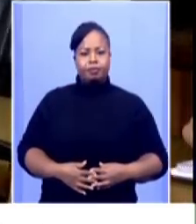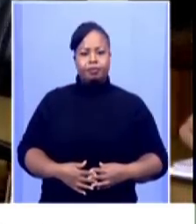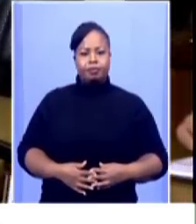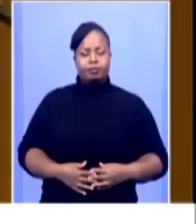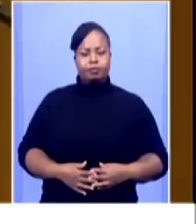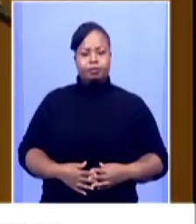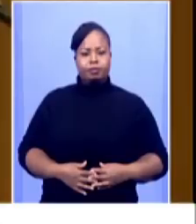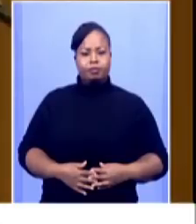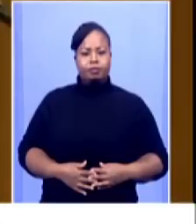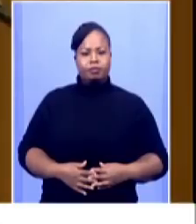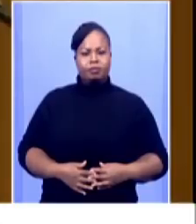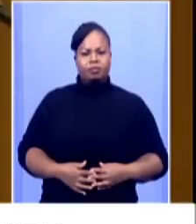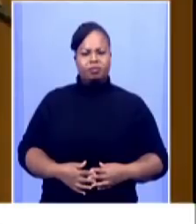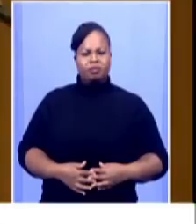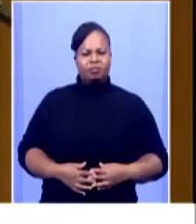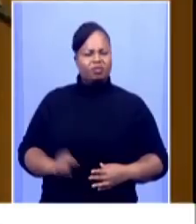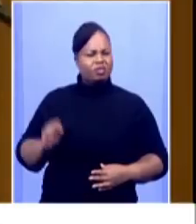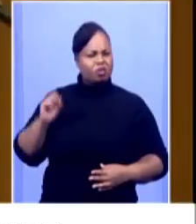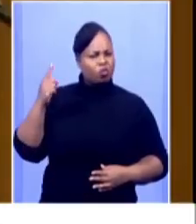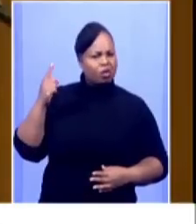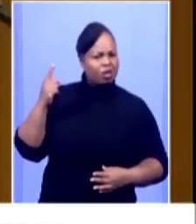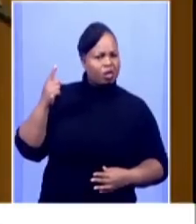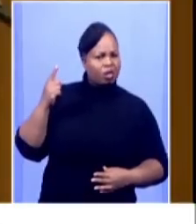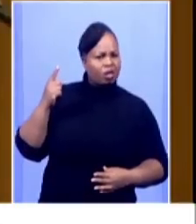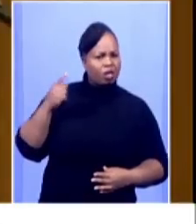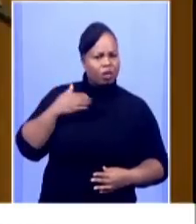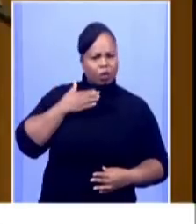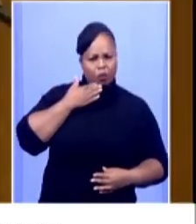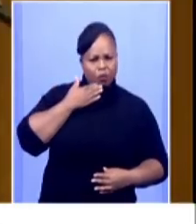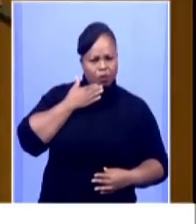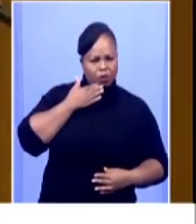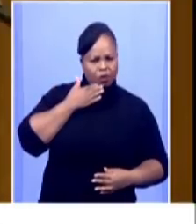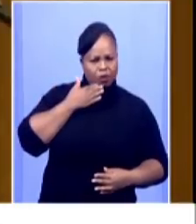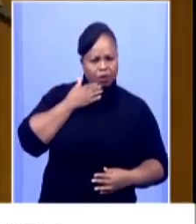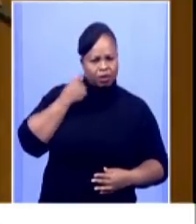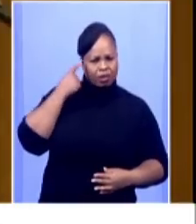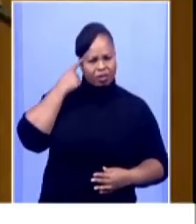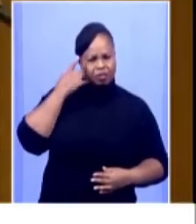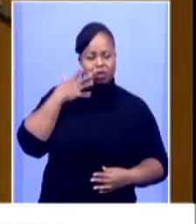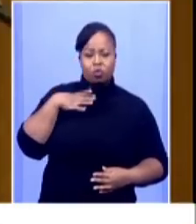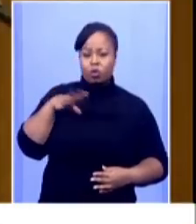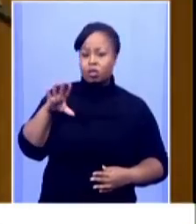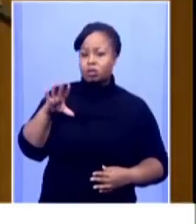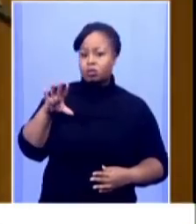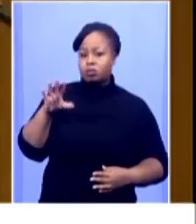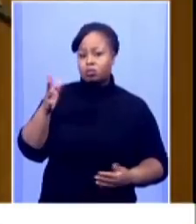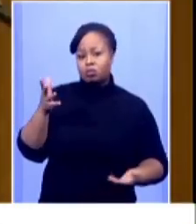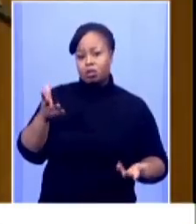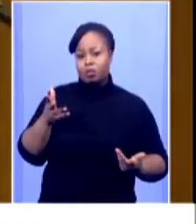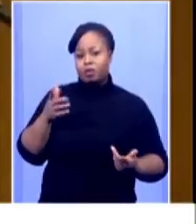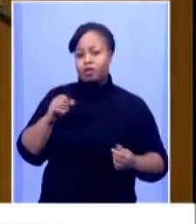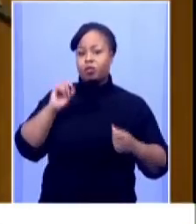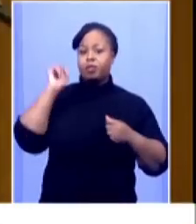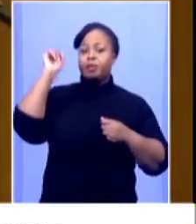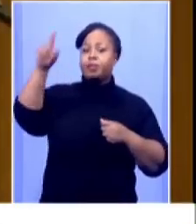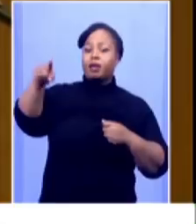Sorry, there is somebody who I think might want to give an instruction from the back there.